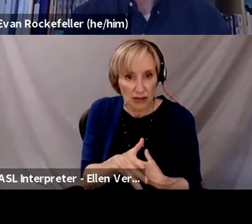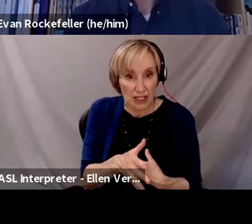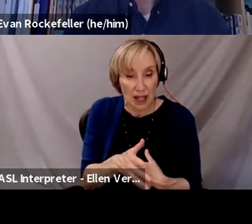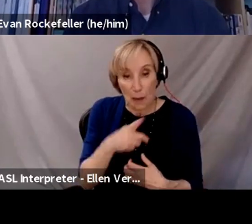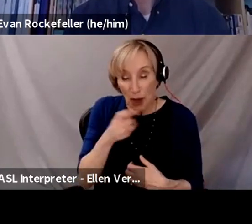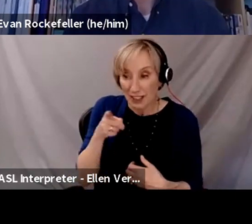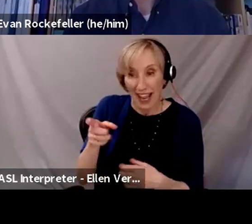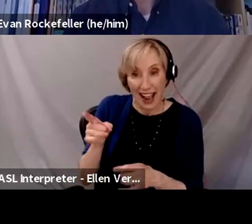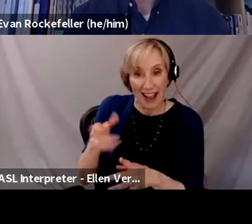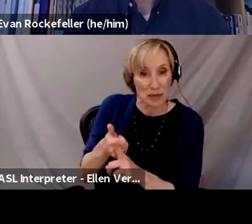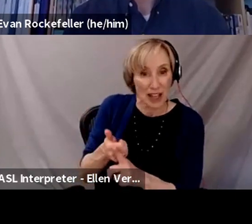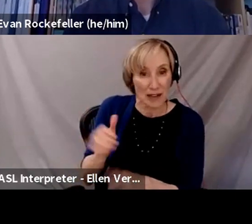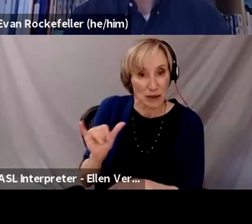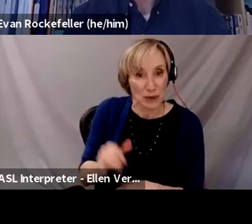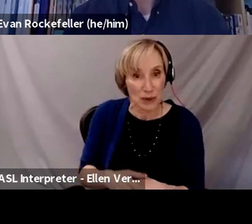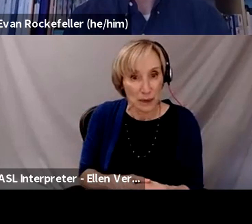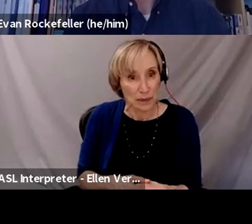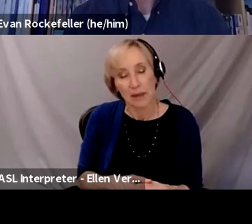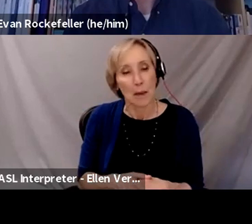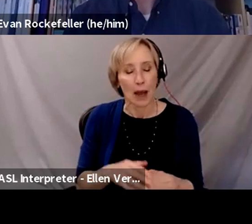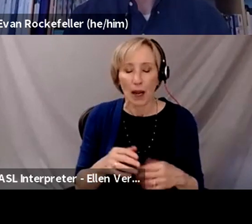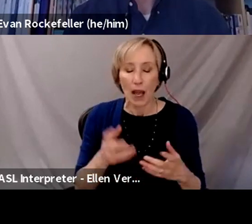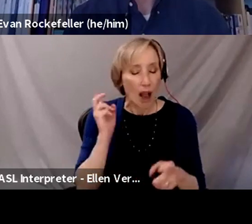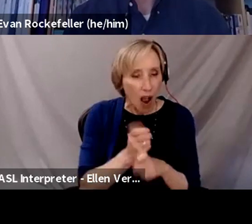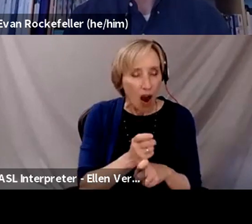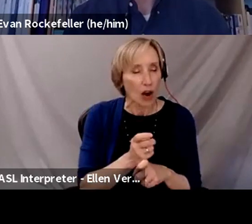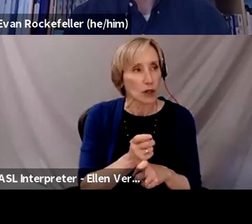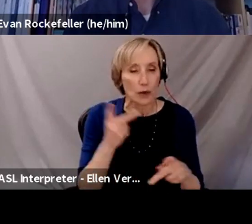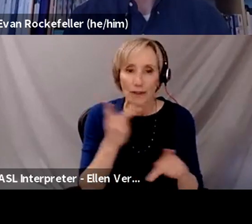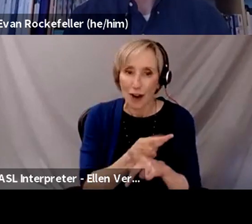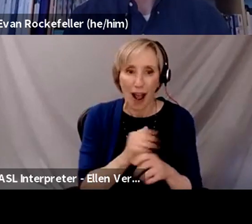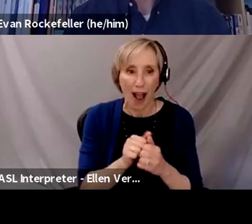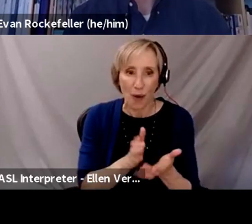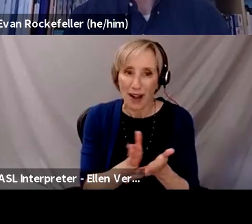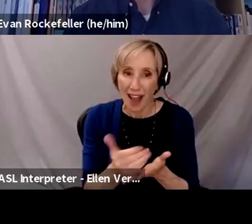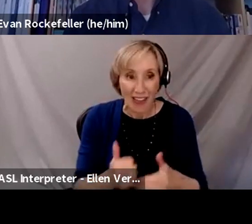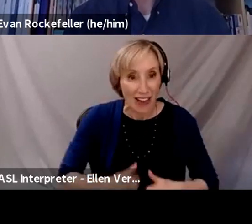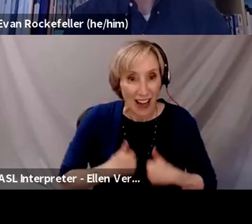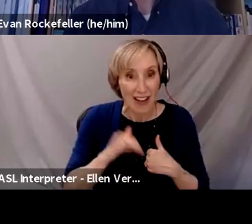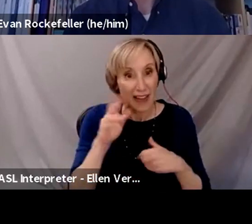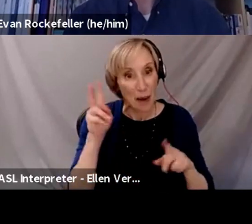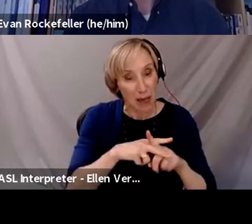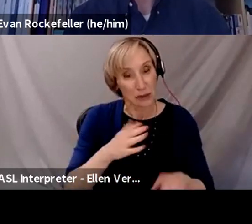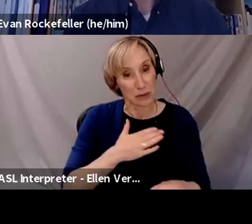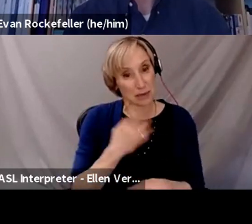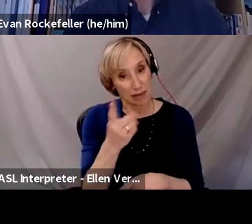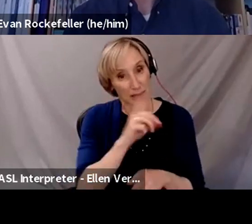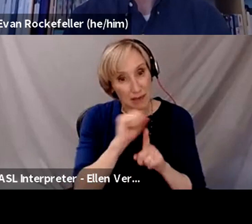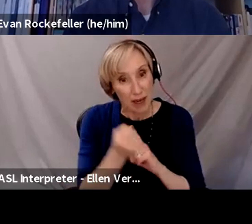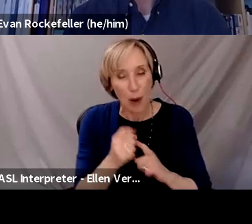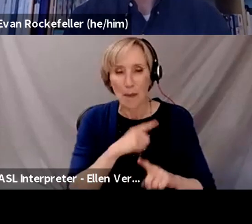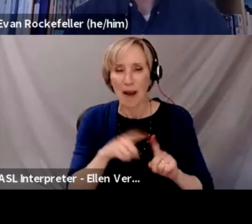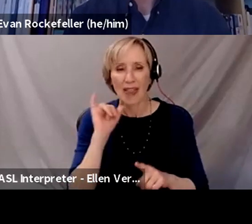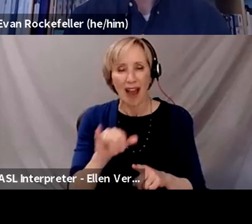But these nuances are things that just apply to like my one situation, and they manifest